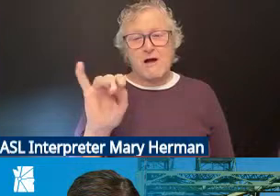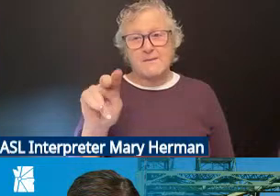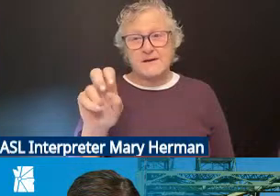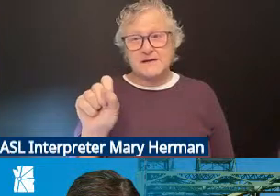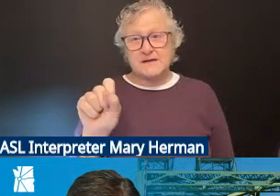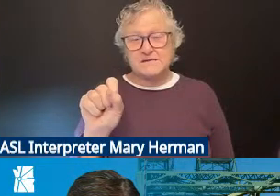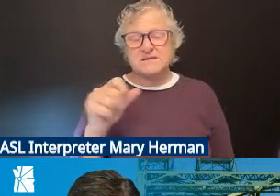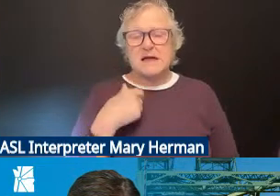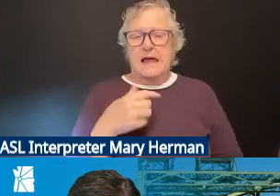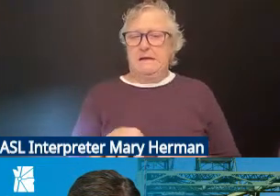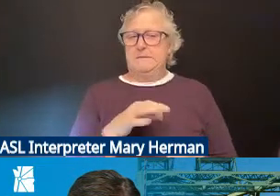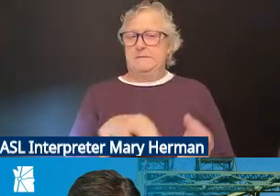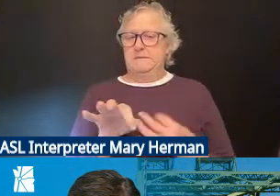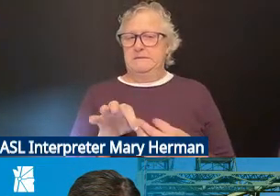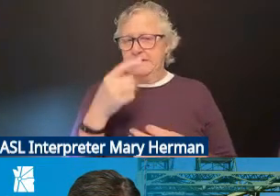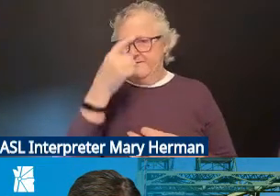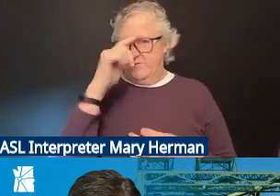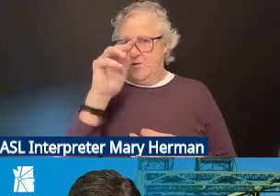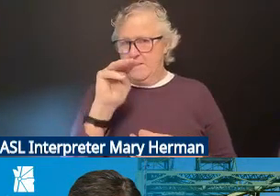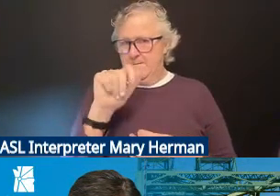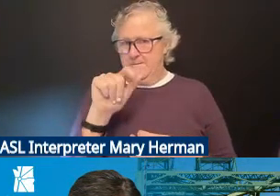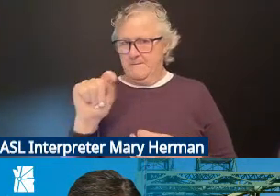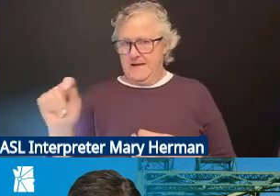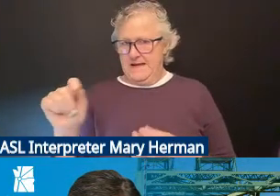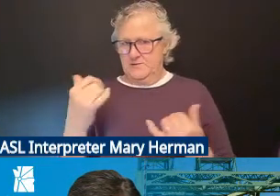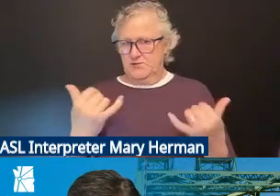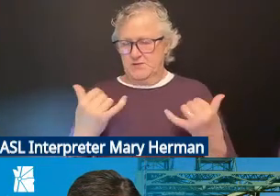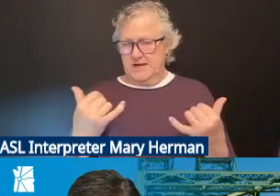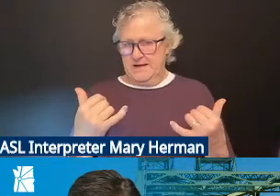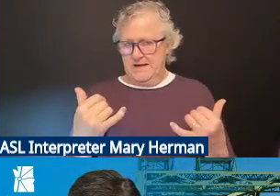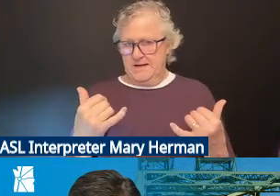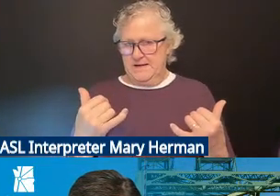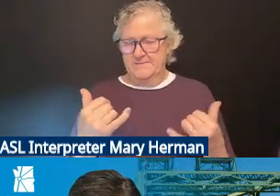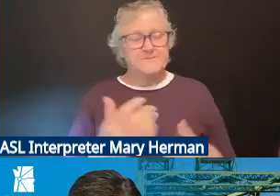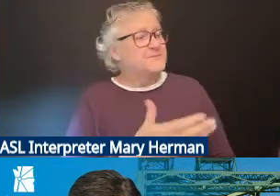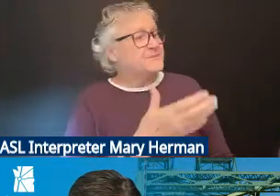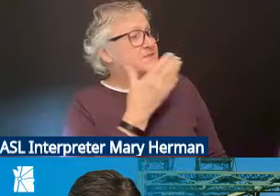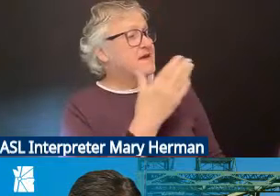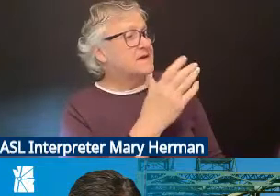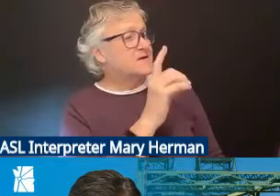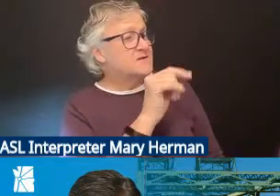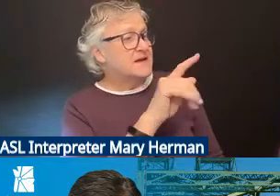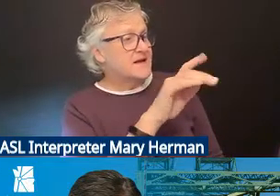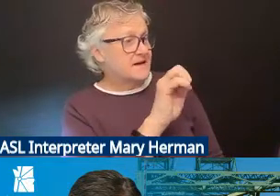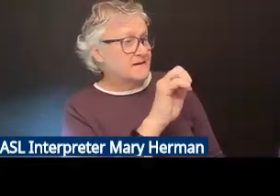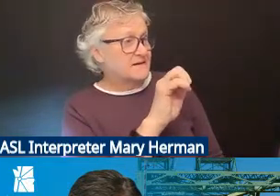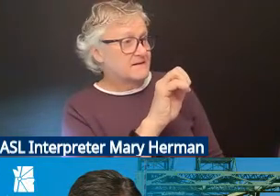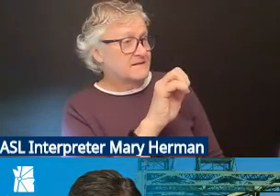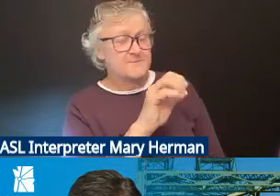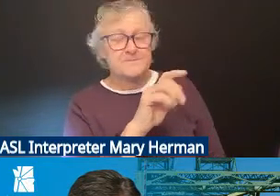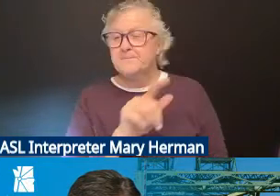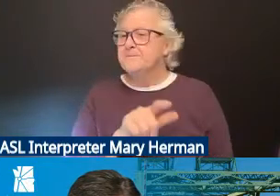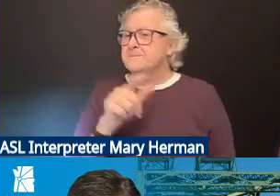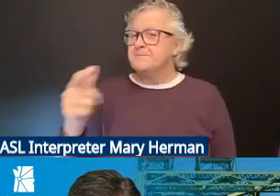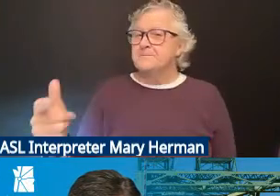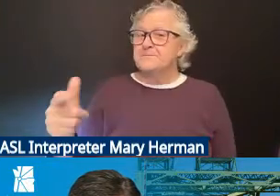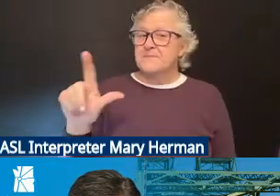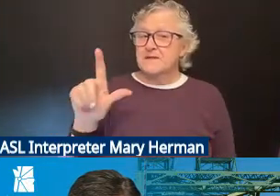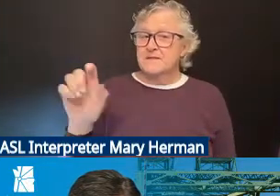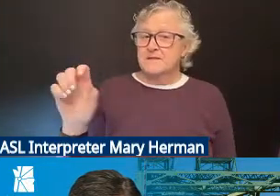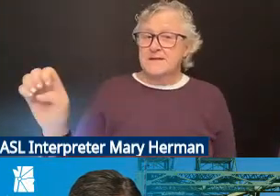the other partners. Thank you, Dale. Leanne Carver, CTRAN.